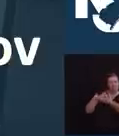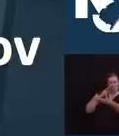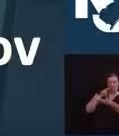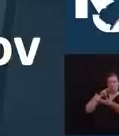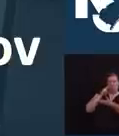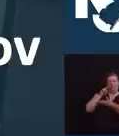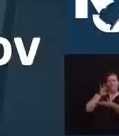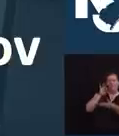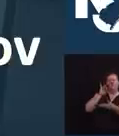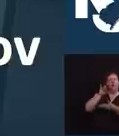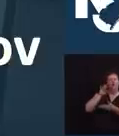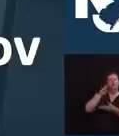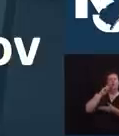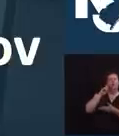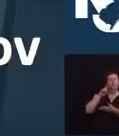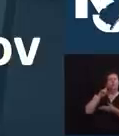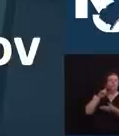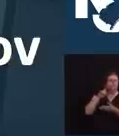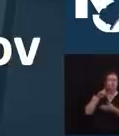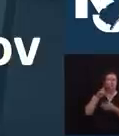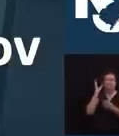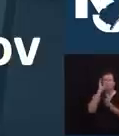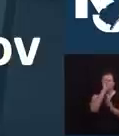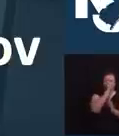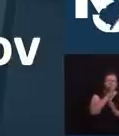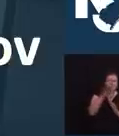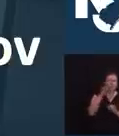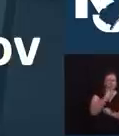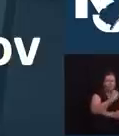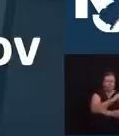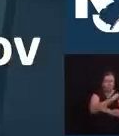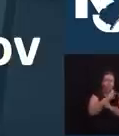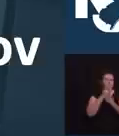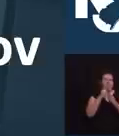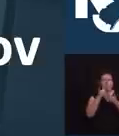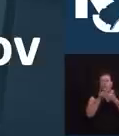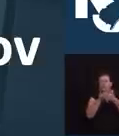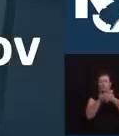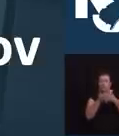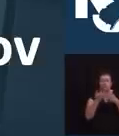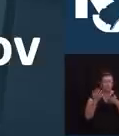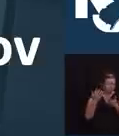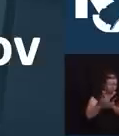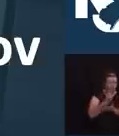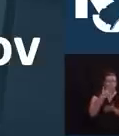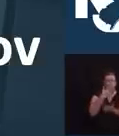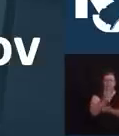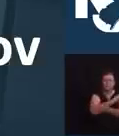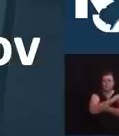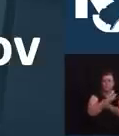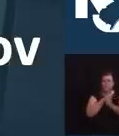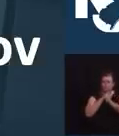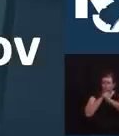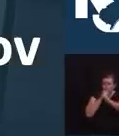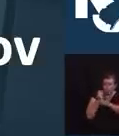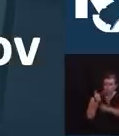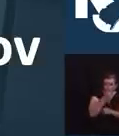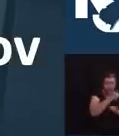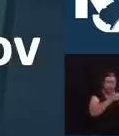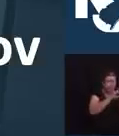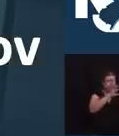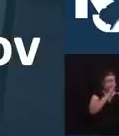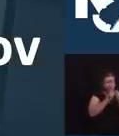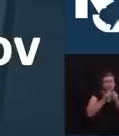covid19.nj.gov/finder. to find a vaccination site near you, then go out and do your part to protect yourself, your family, and your community.